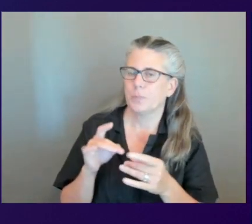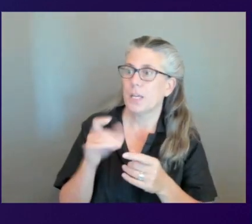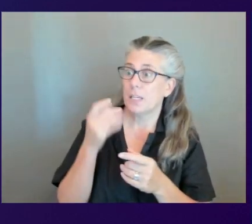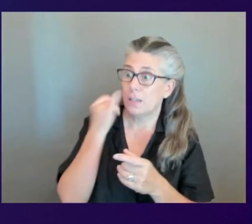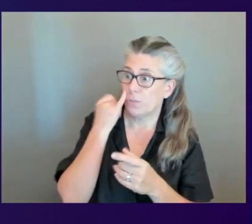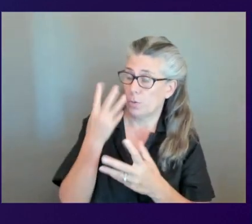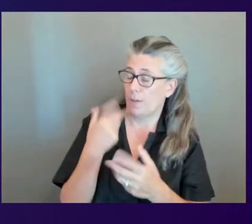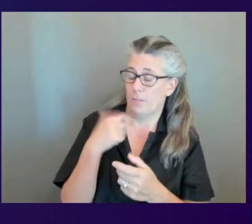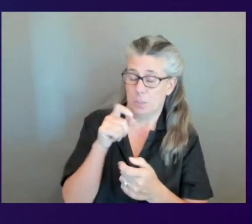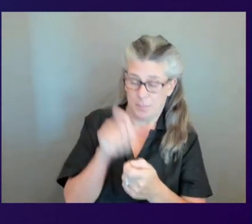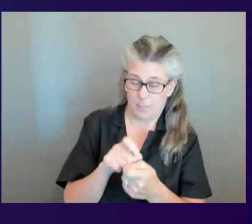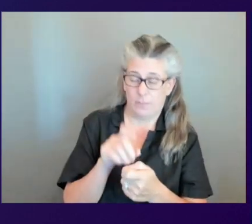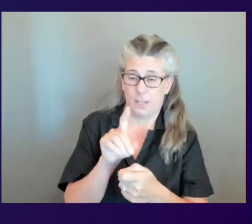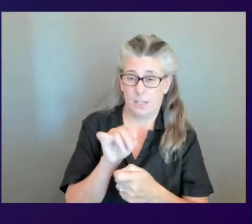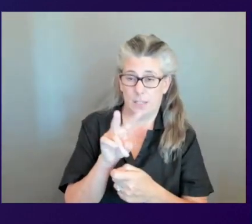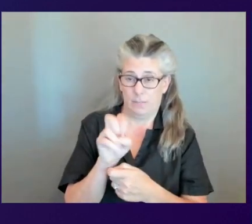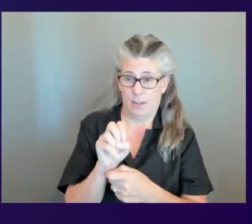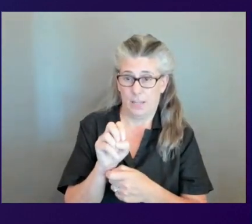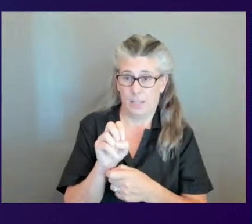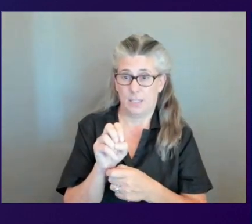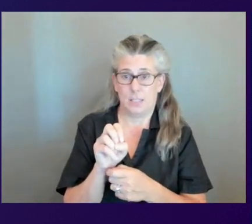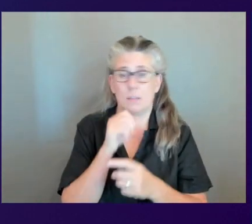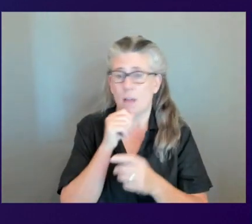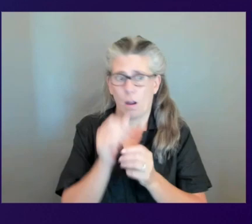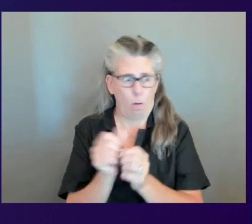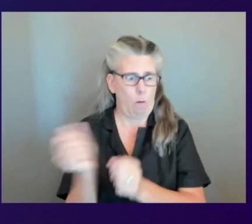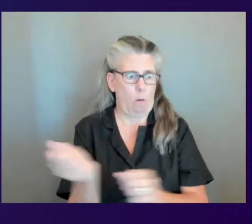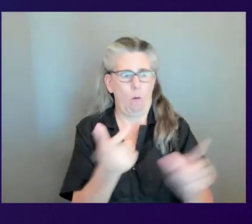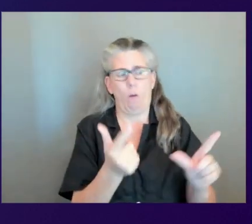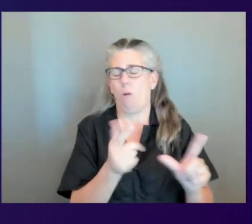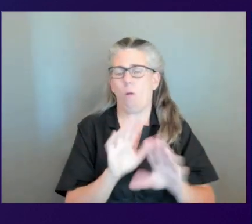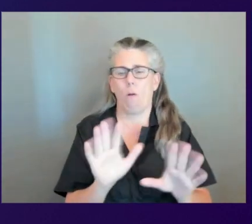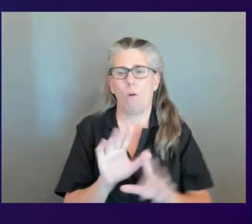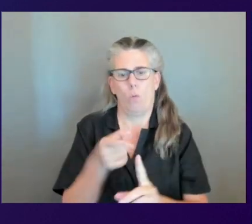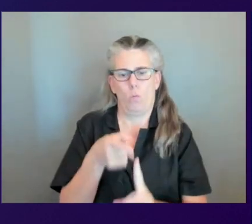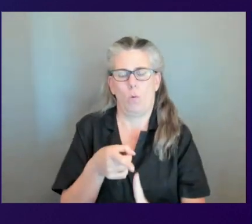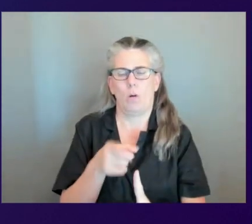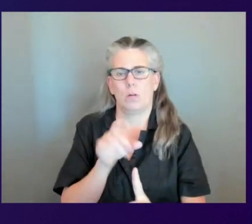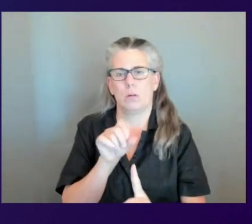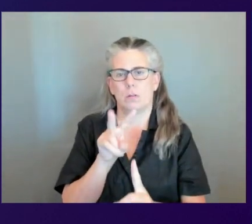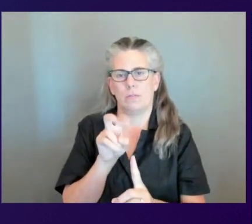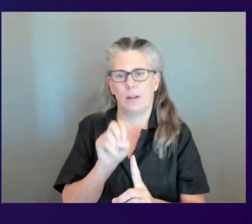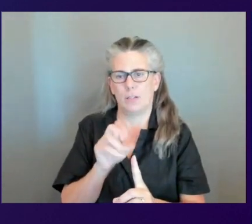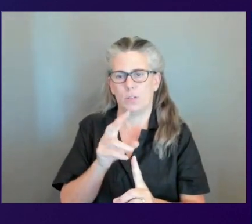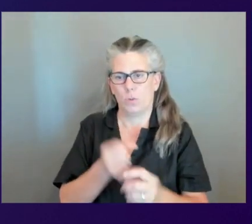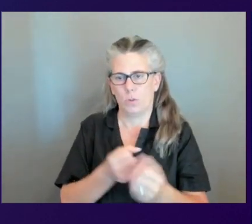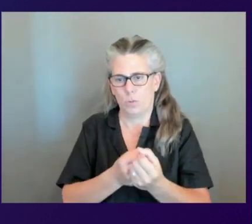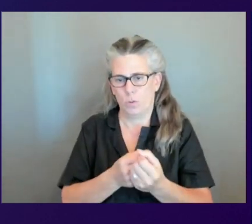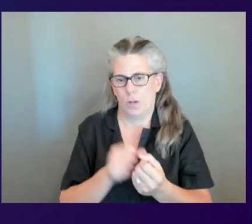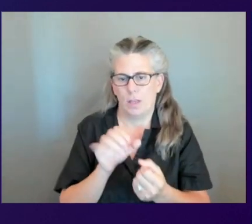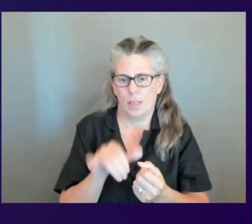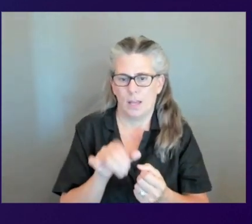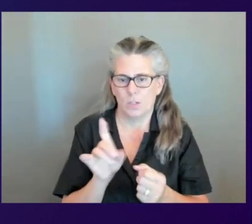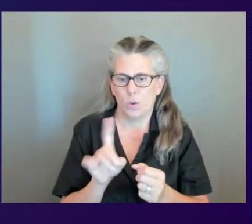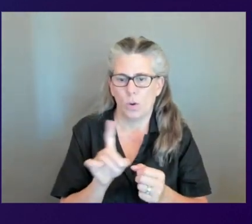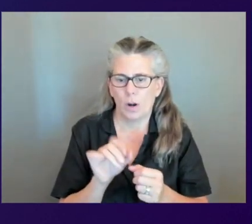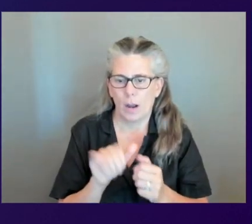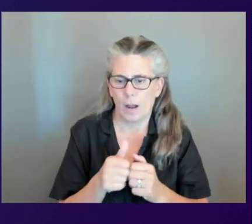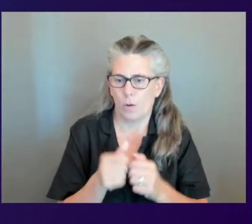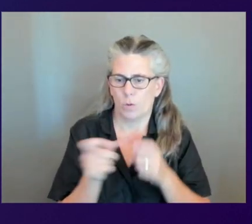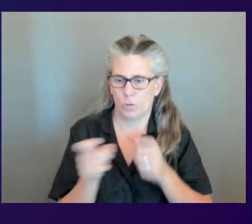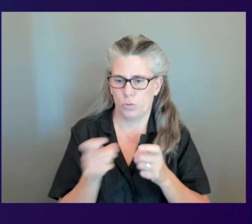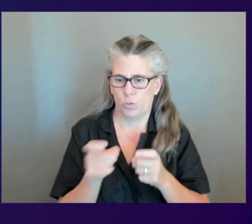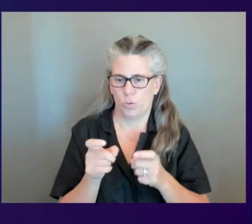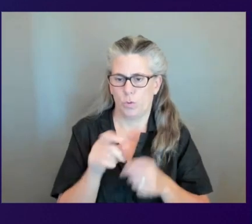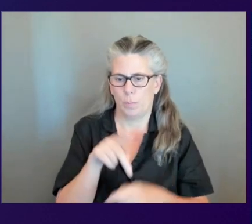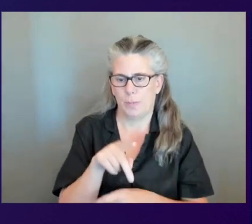support, and you don't want wide access for Workspaces web? And so that's where IP access controls comes in. With this feature, you can control access to trusted